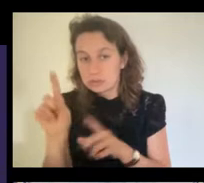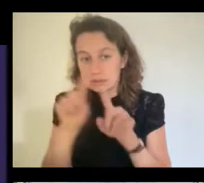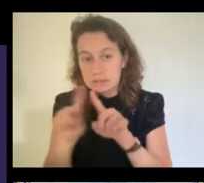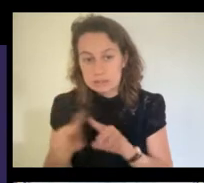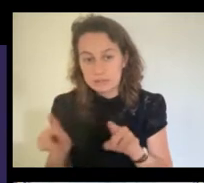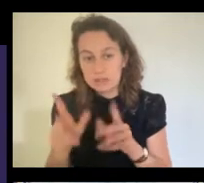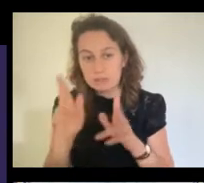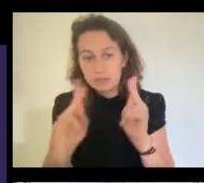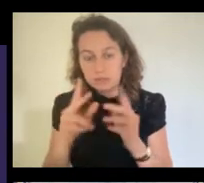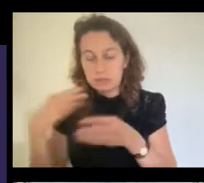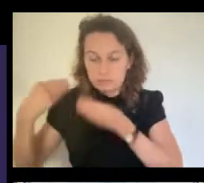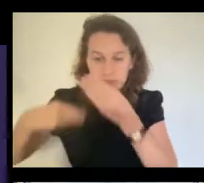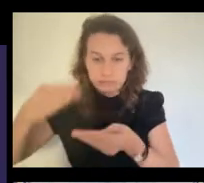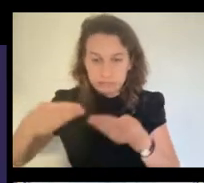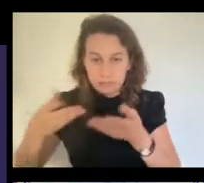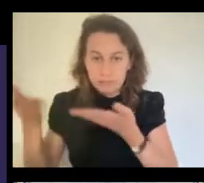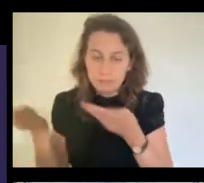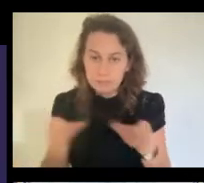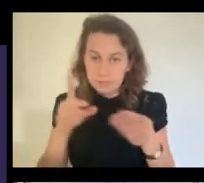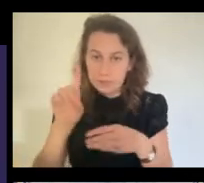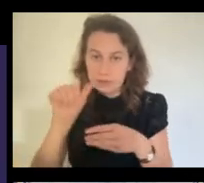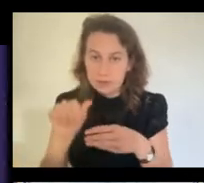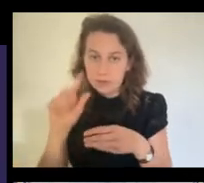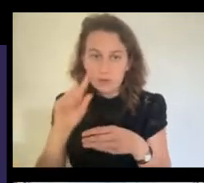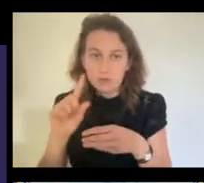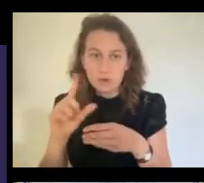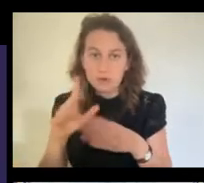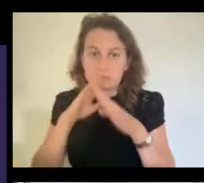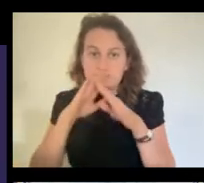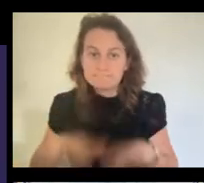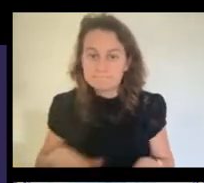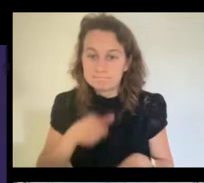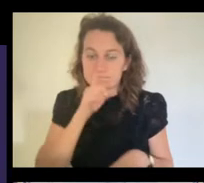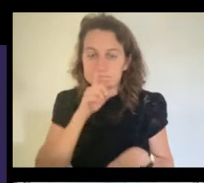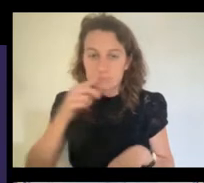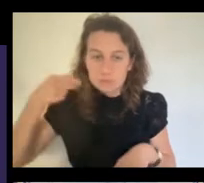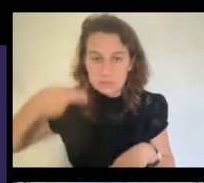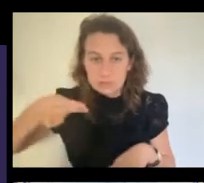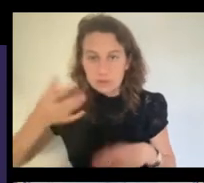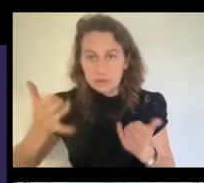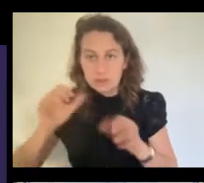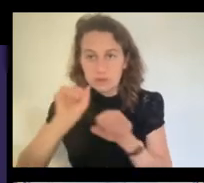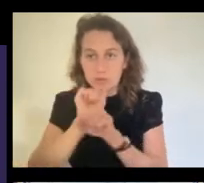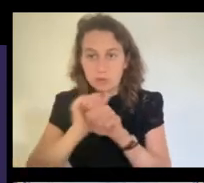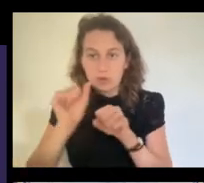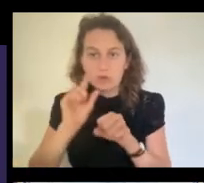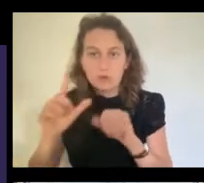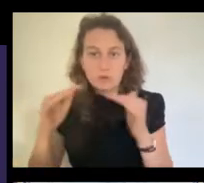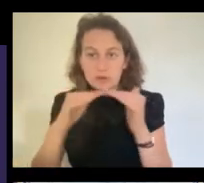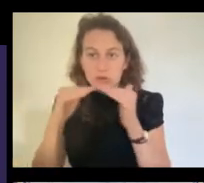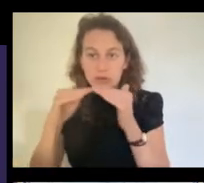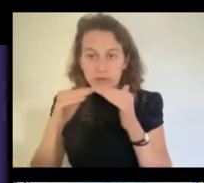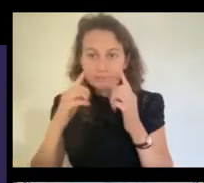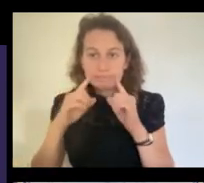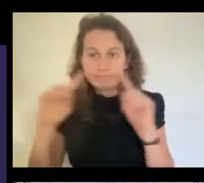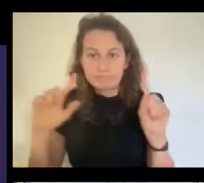nations in order to bring visibility to these long silenced histories while working toward a more just and equitable future.